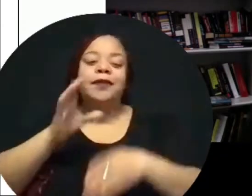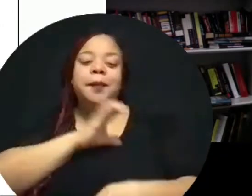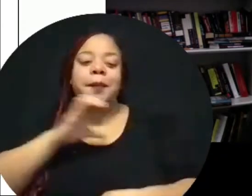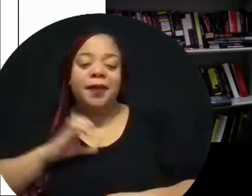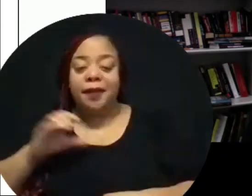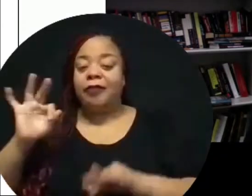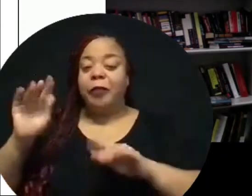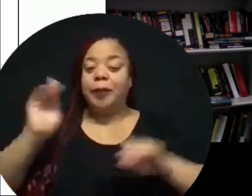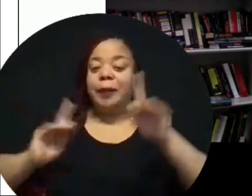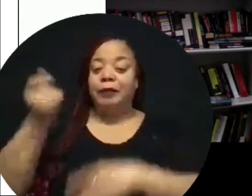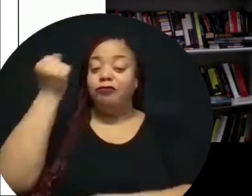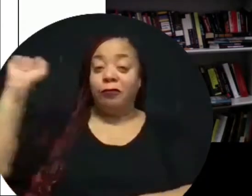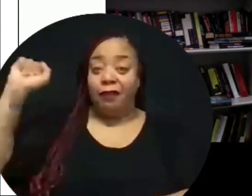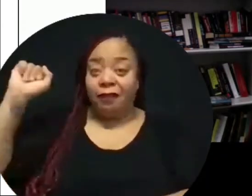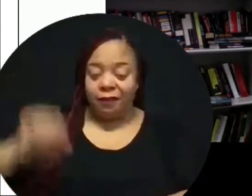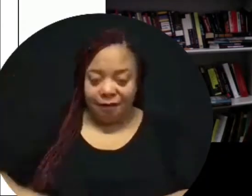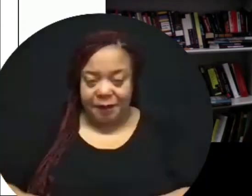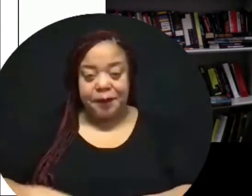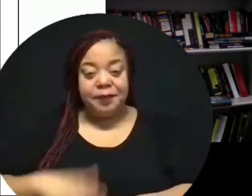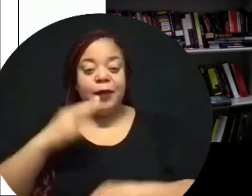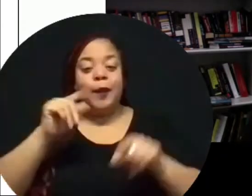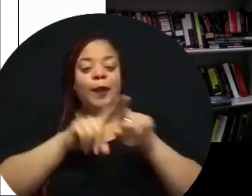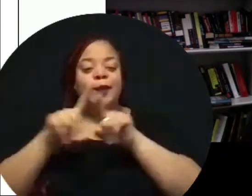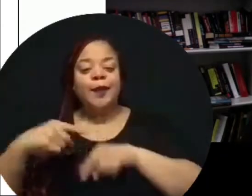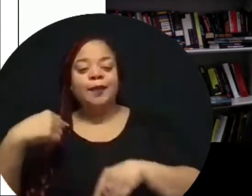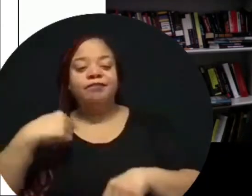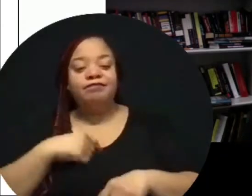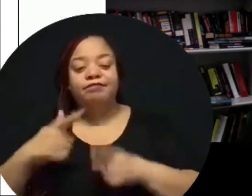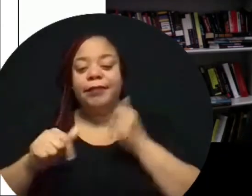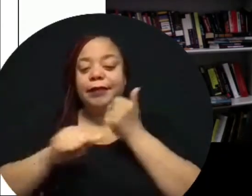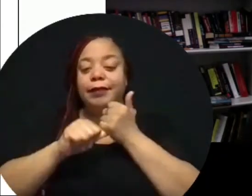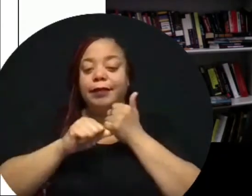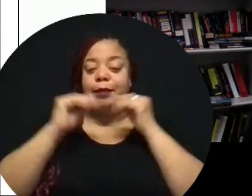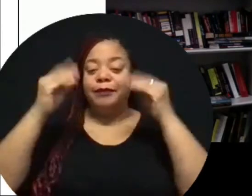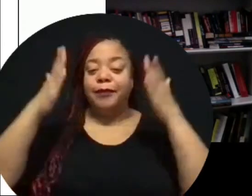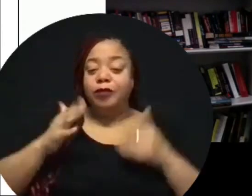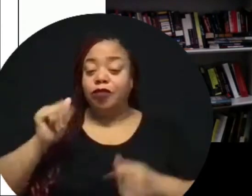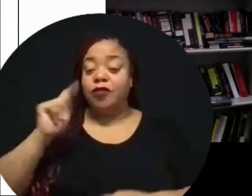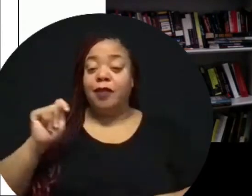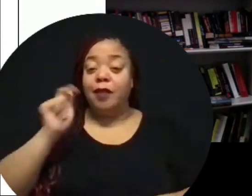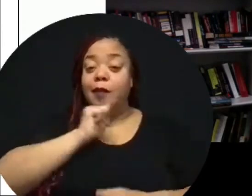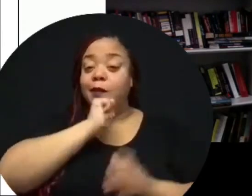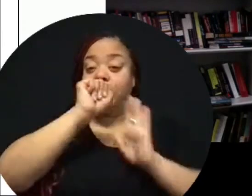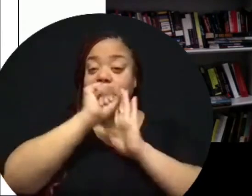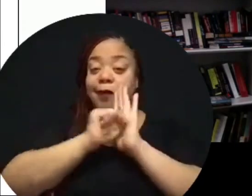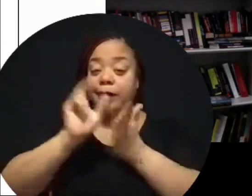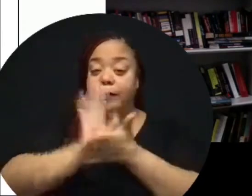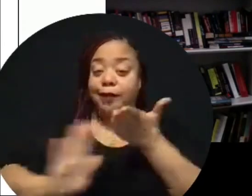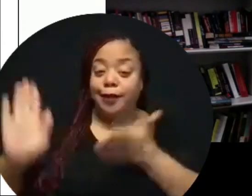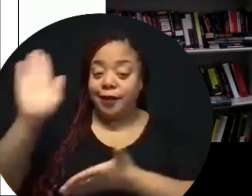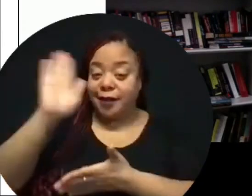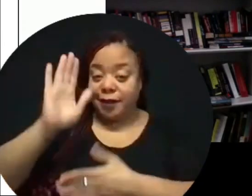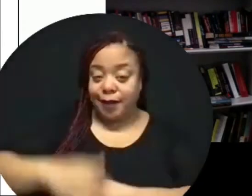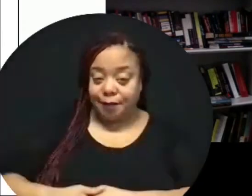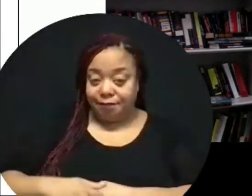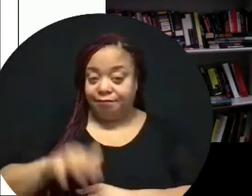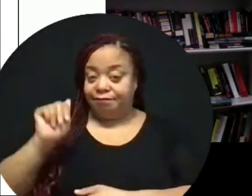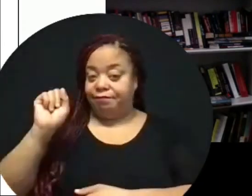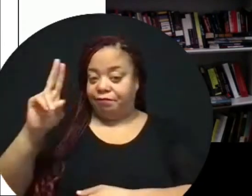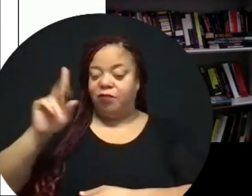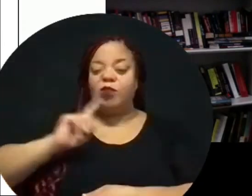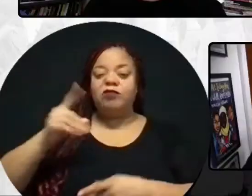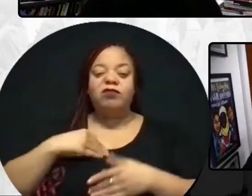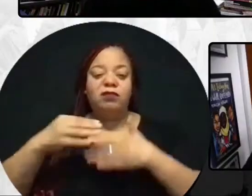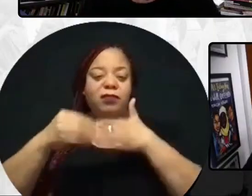professor at Arizona State University, where I lead the Black Ecologies Initiative. And I'll pass it over.